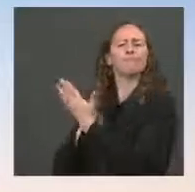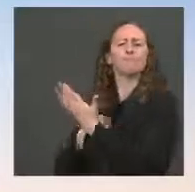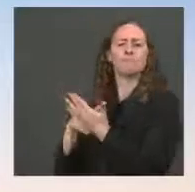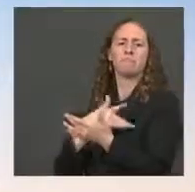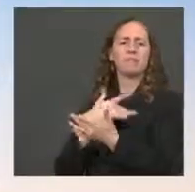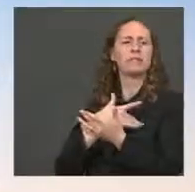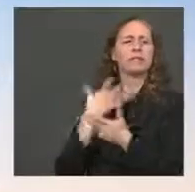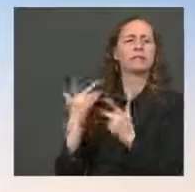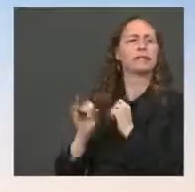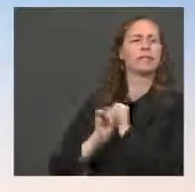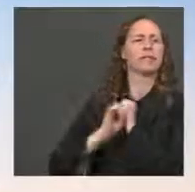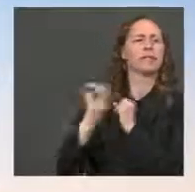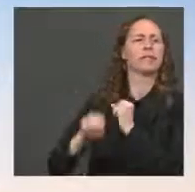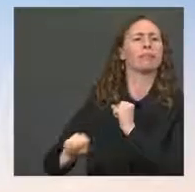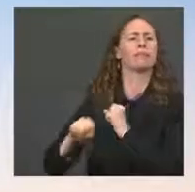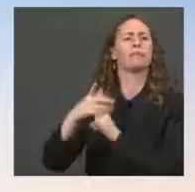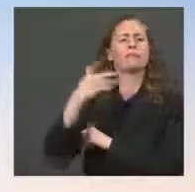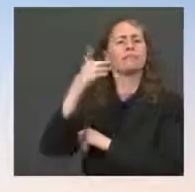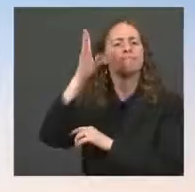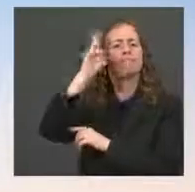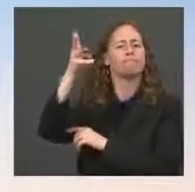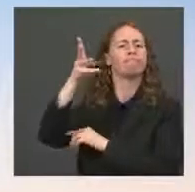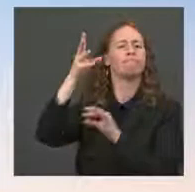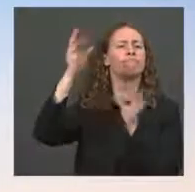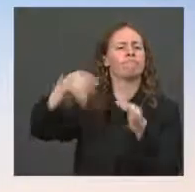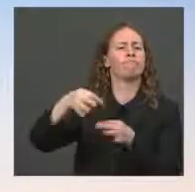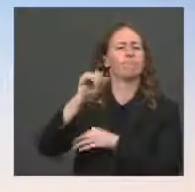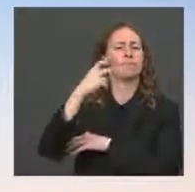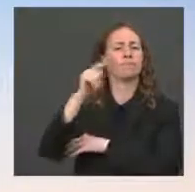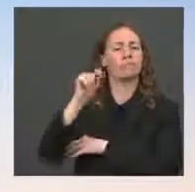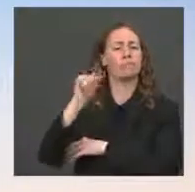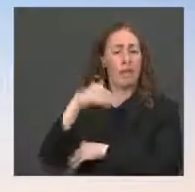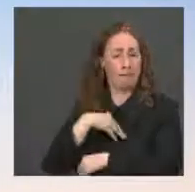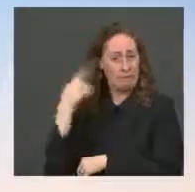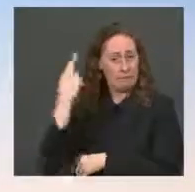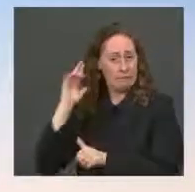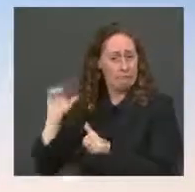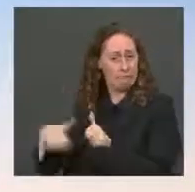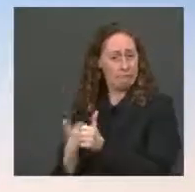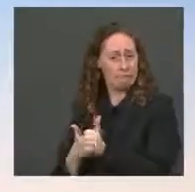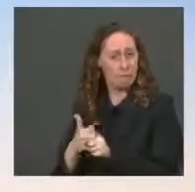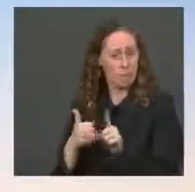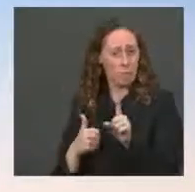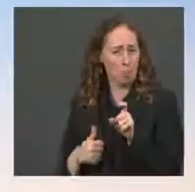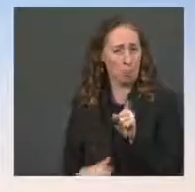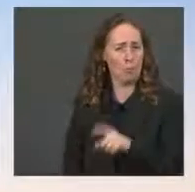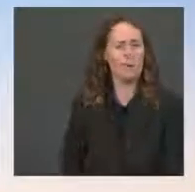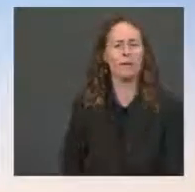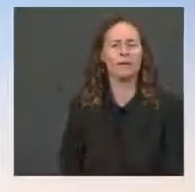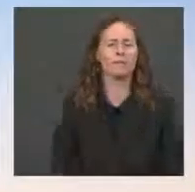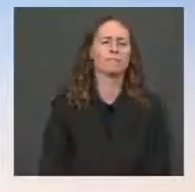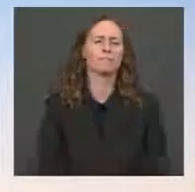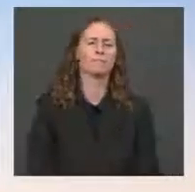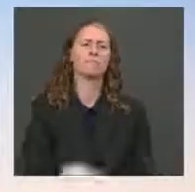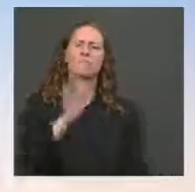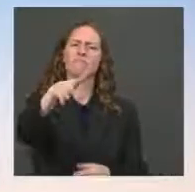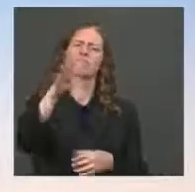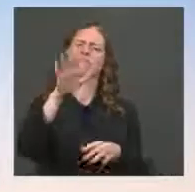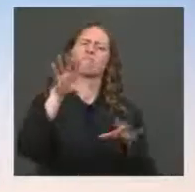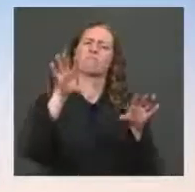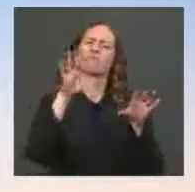20th timeline? Well, first, it was a statement that was put out by eight of the nation's